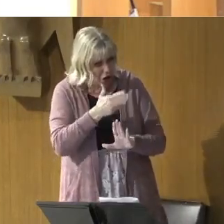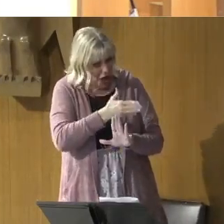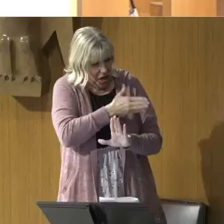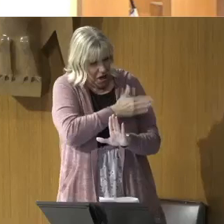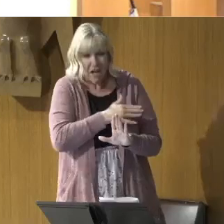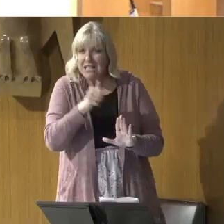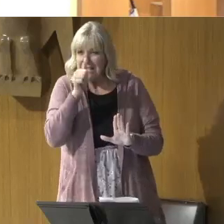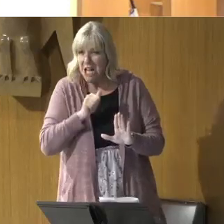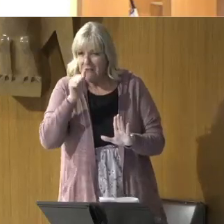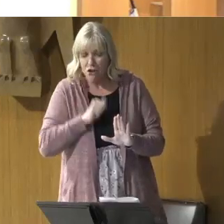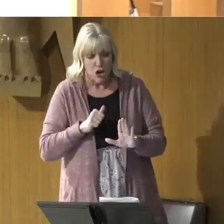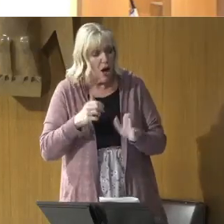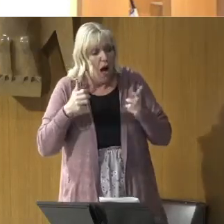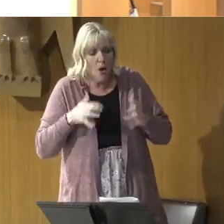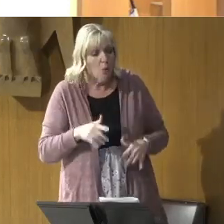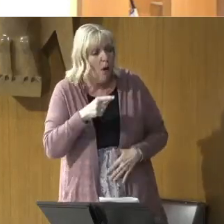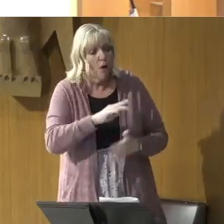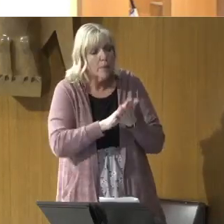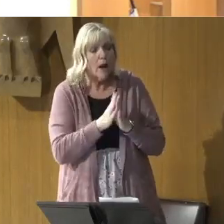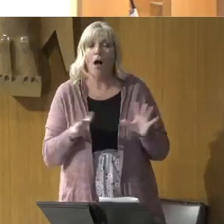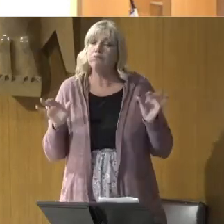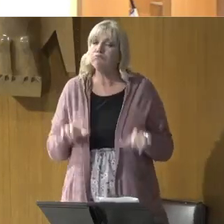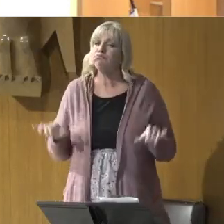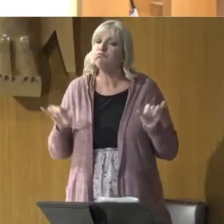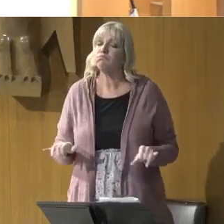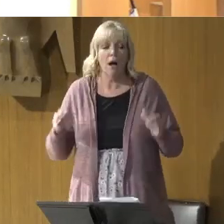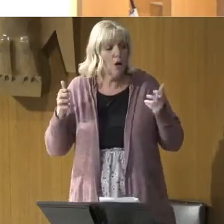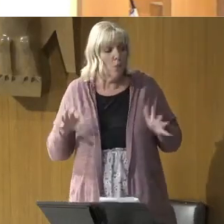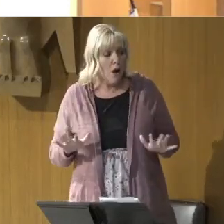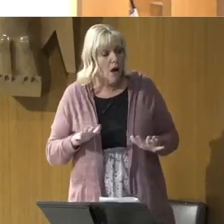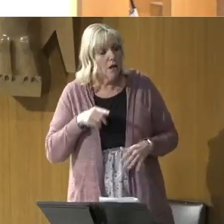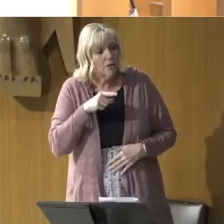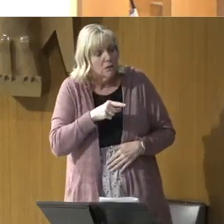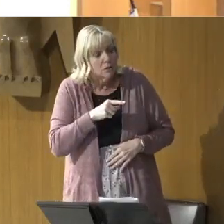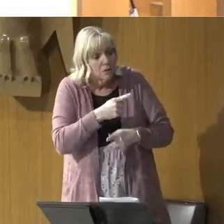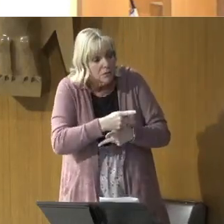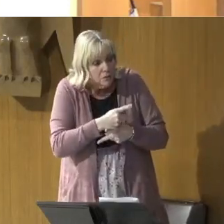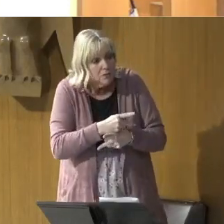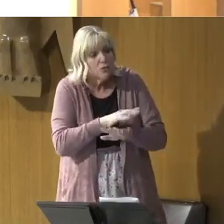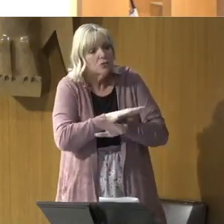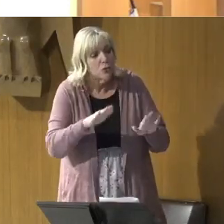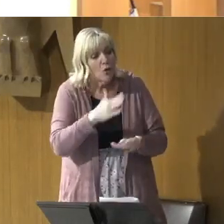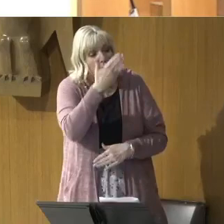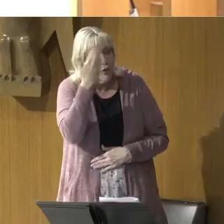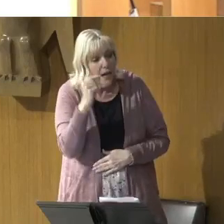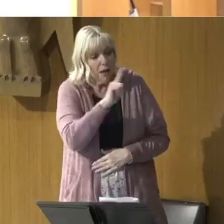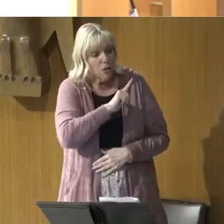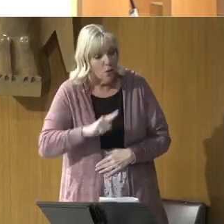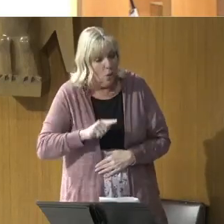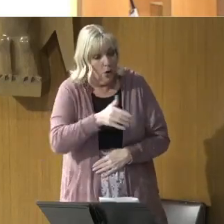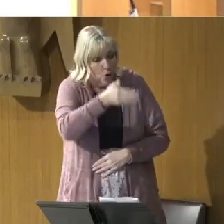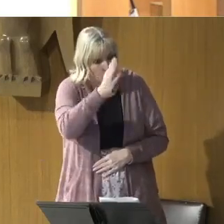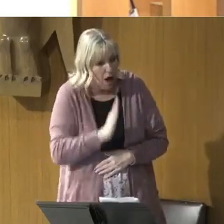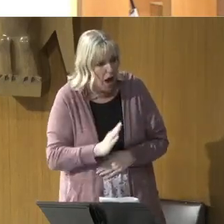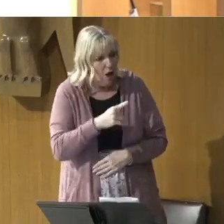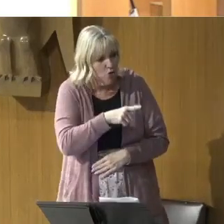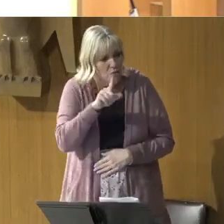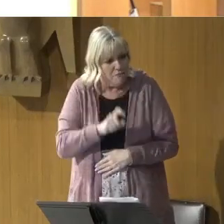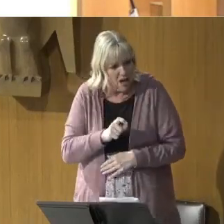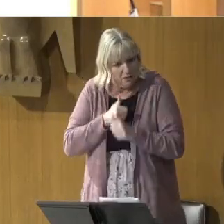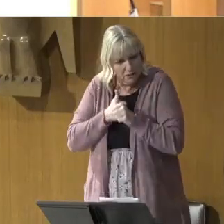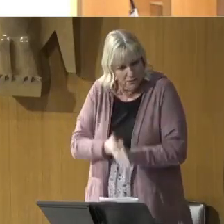so that they do not become complacent. Take care that you do not forget the Lord your God by failing to keep His